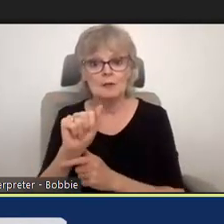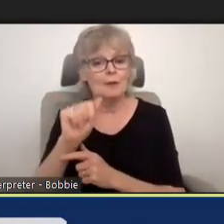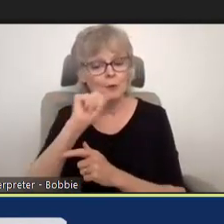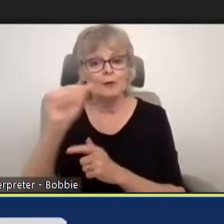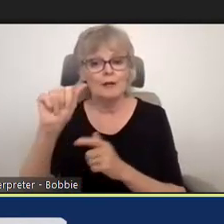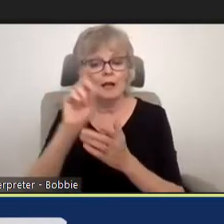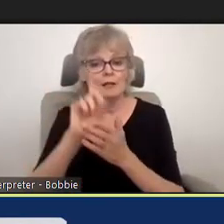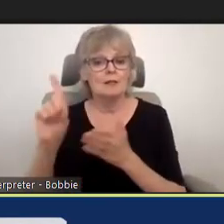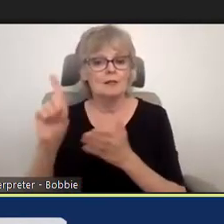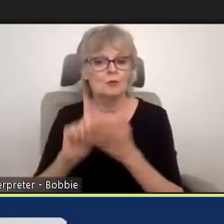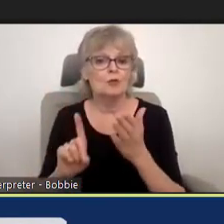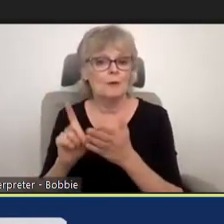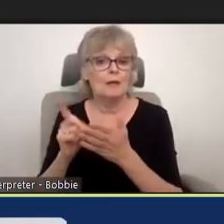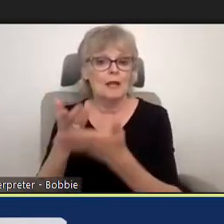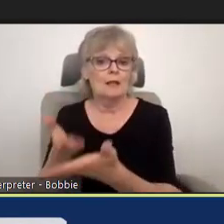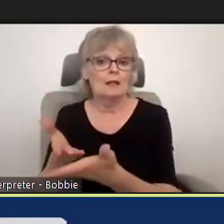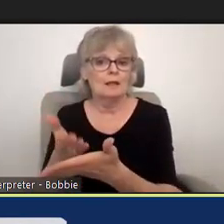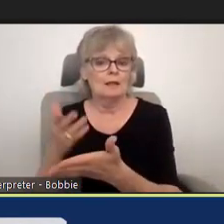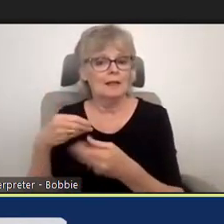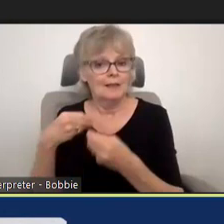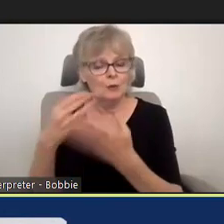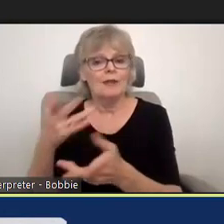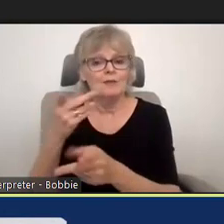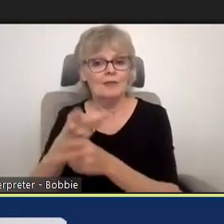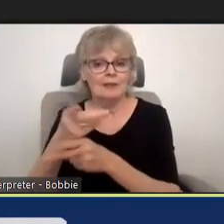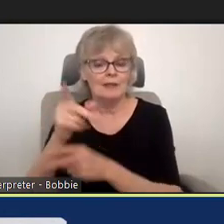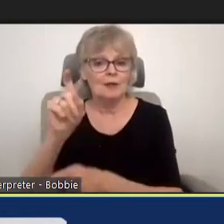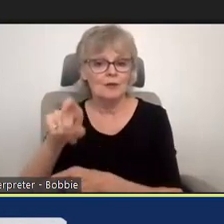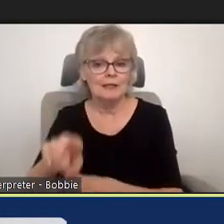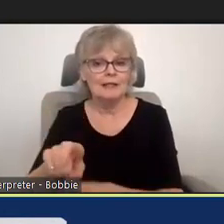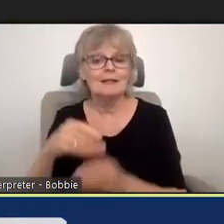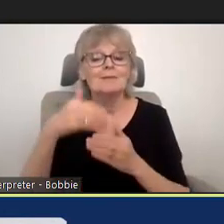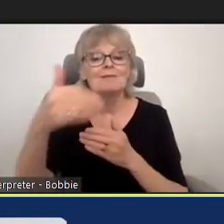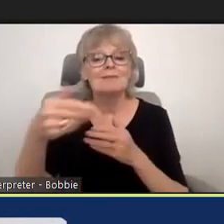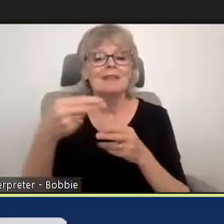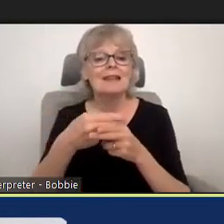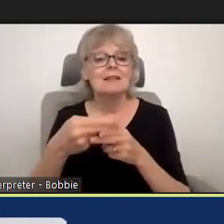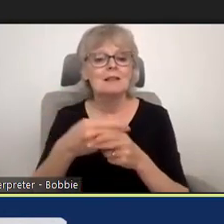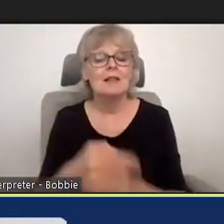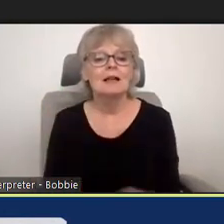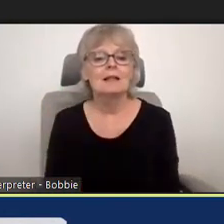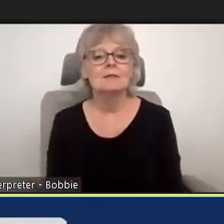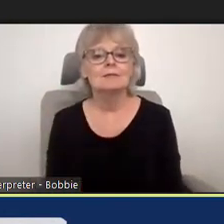discriminated against and were able to get the care that they needed. Next slide, please.